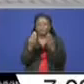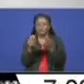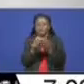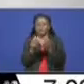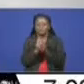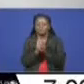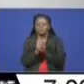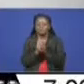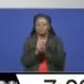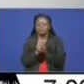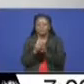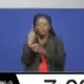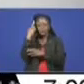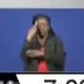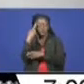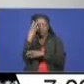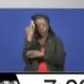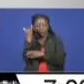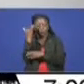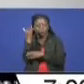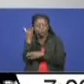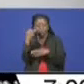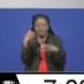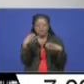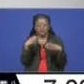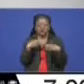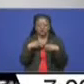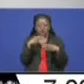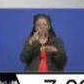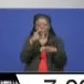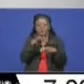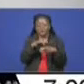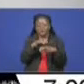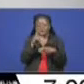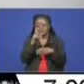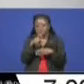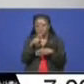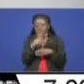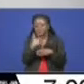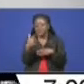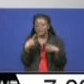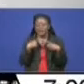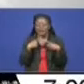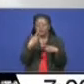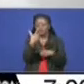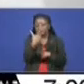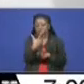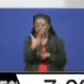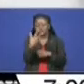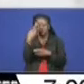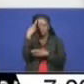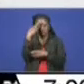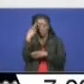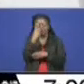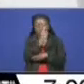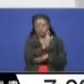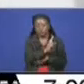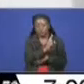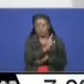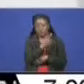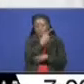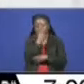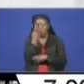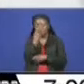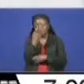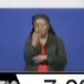In their reasoning as to why a strike vote was necessary, they had, I think, 3 reasons. One was because